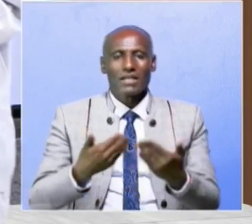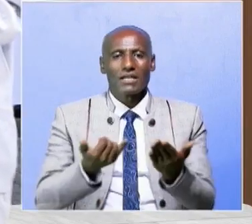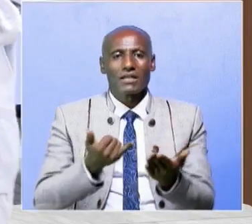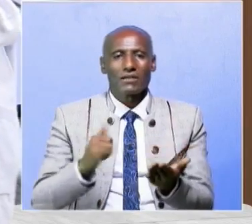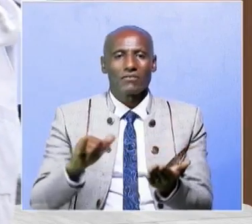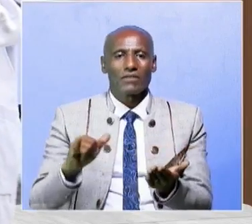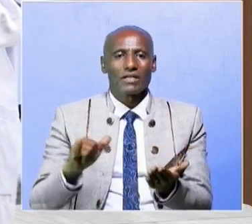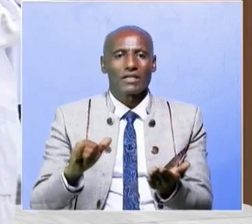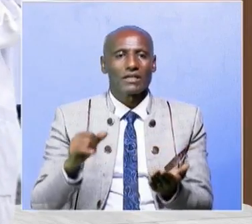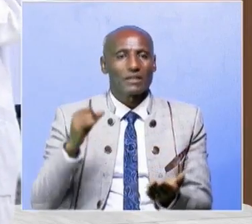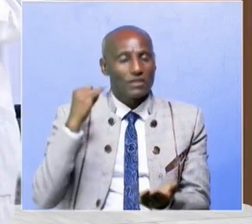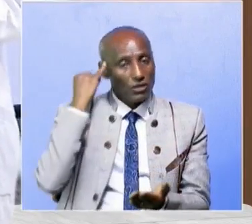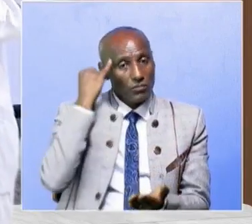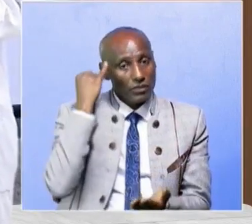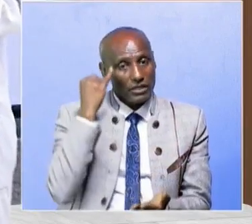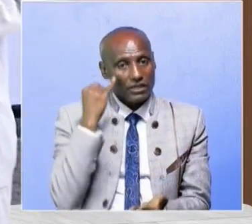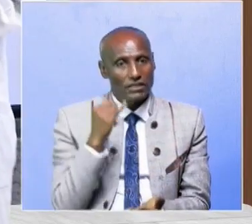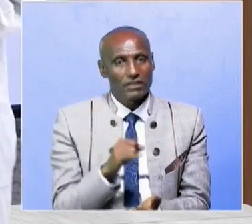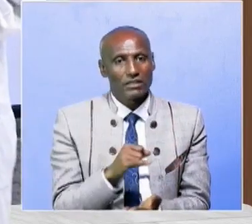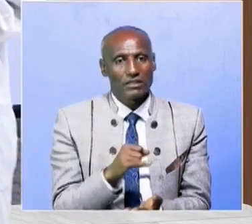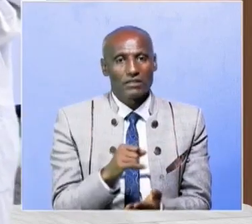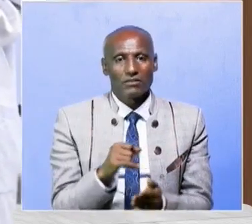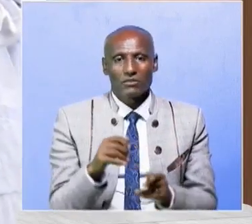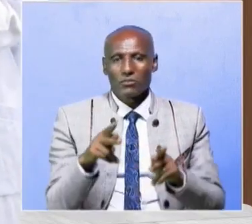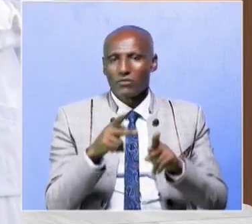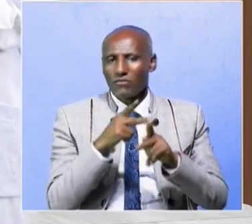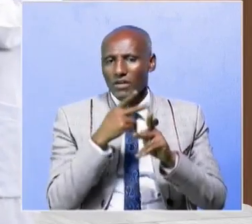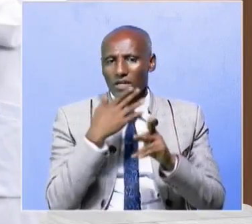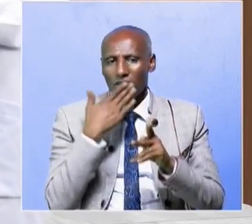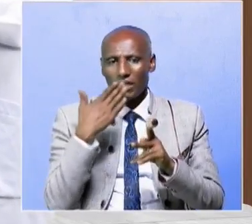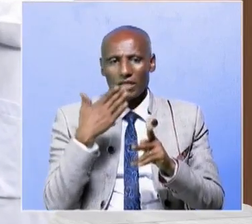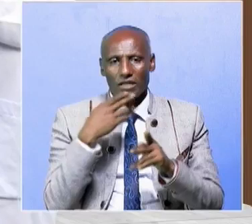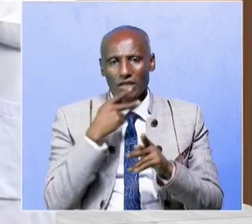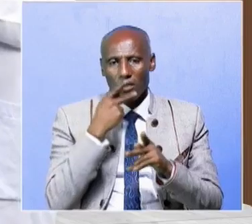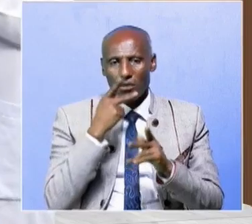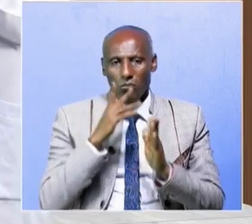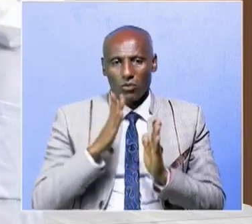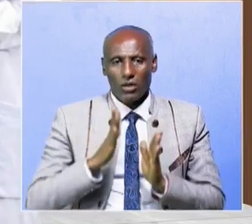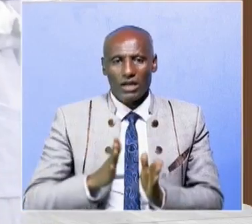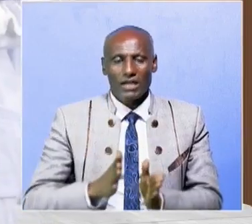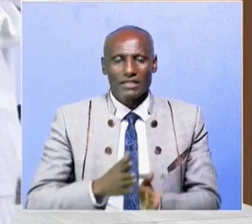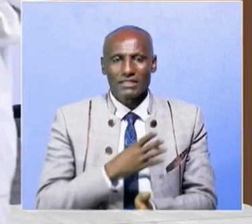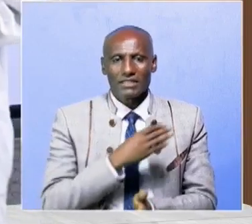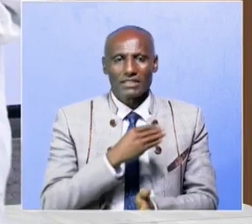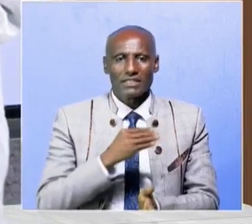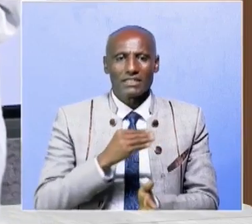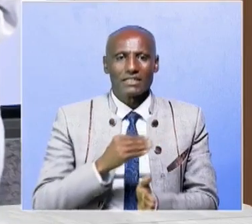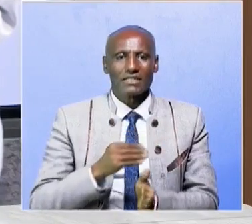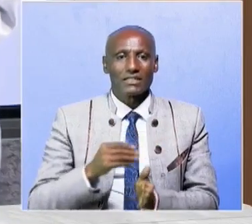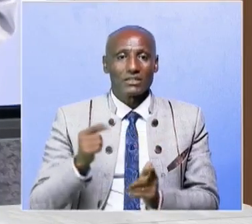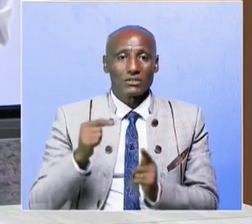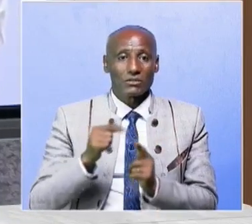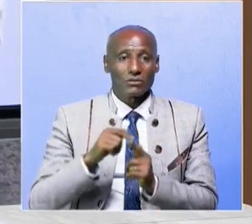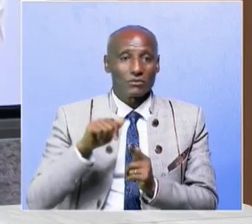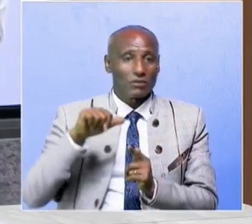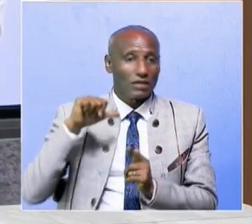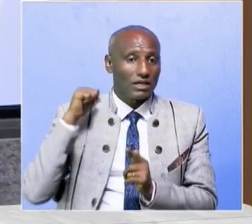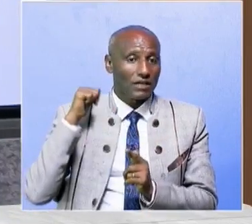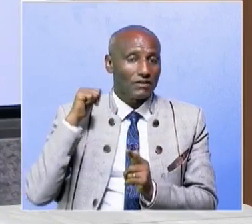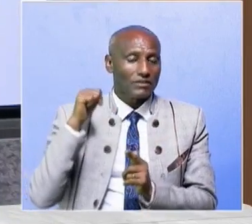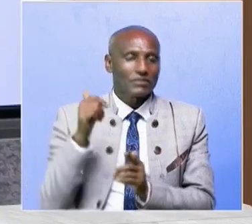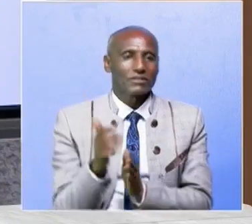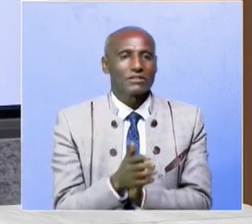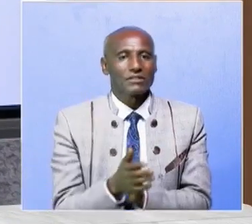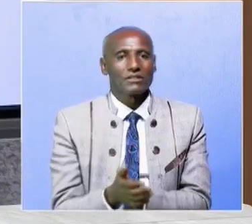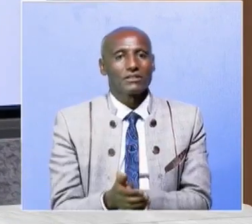come across as being very polite or even very kind towards others, even if they are